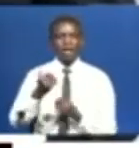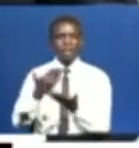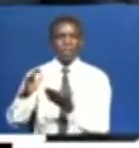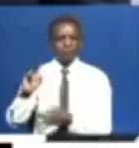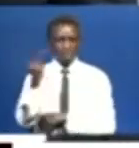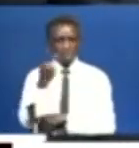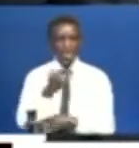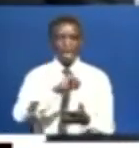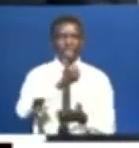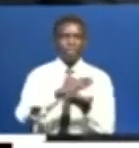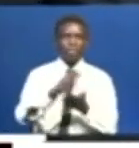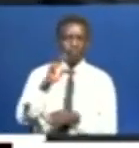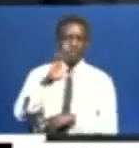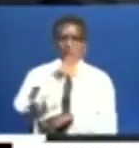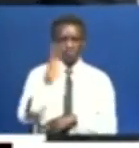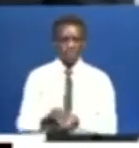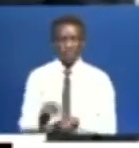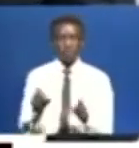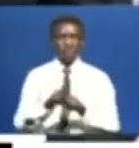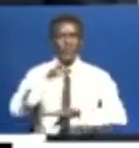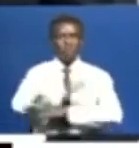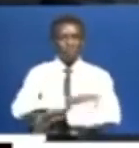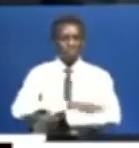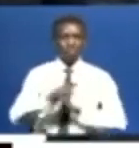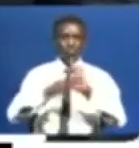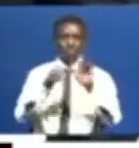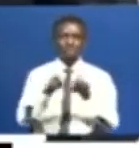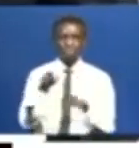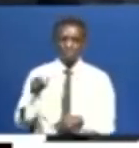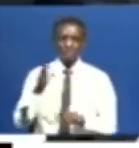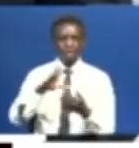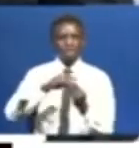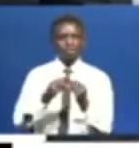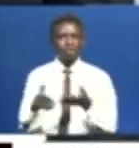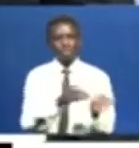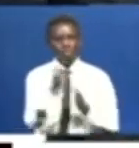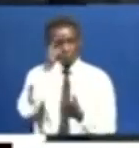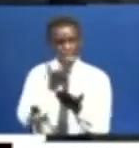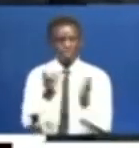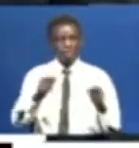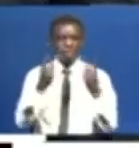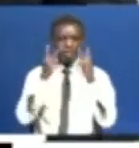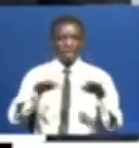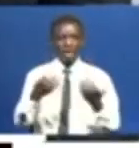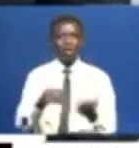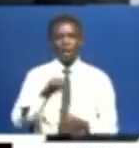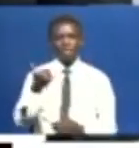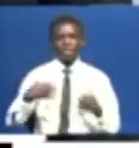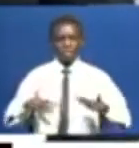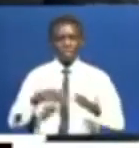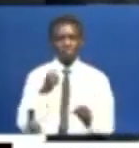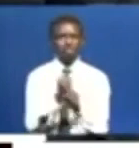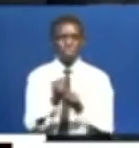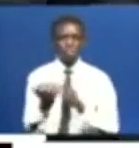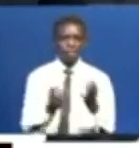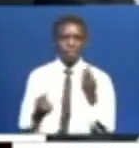Africa. Platforms and exposures like this create opportunities for them to see how other people are doing businesses, technologies they can